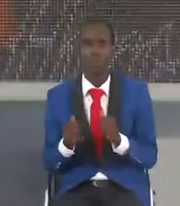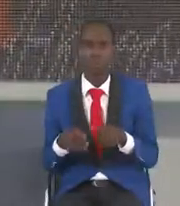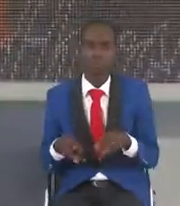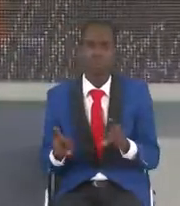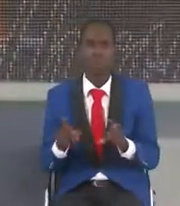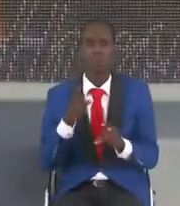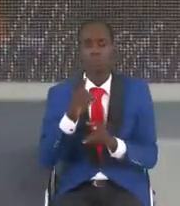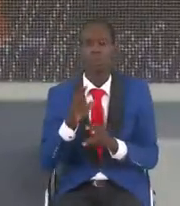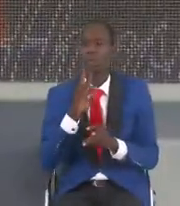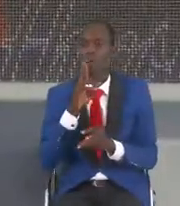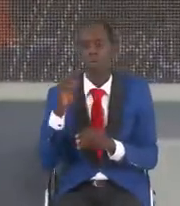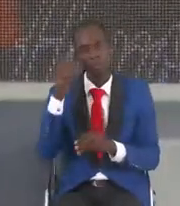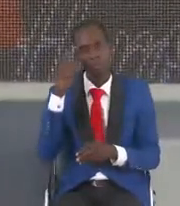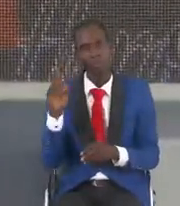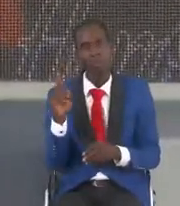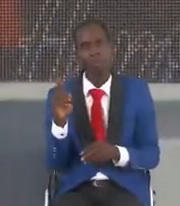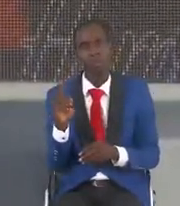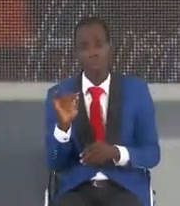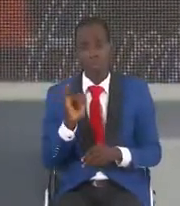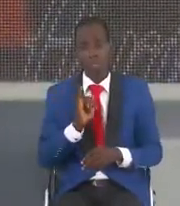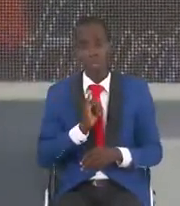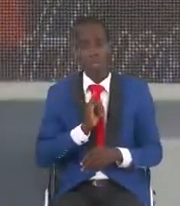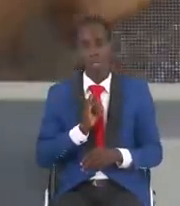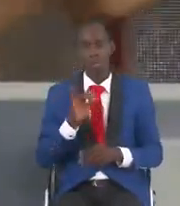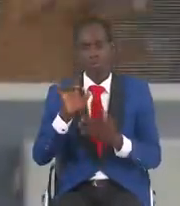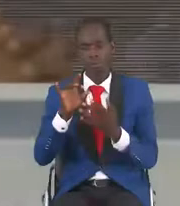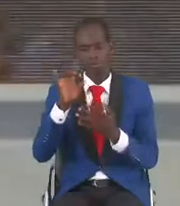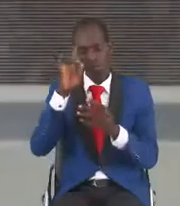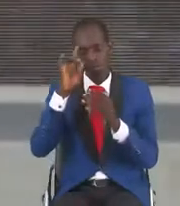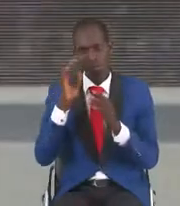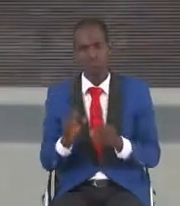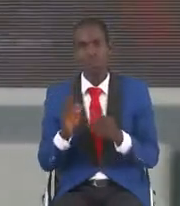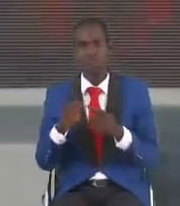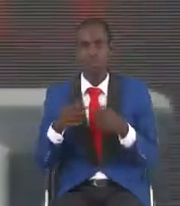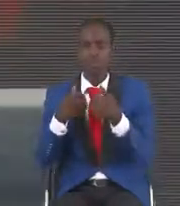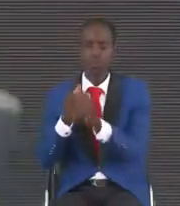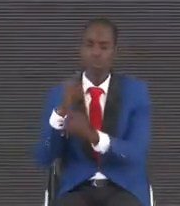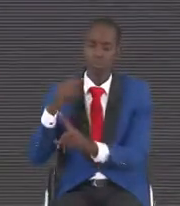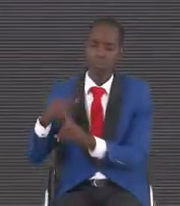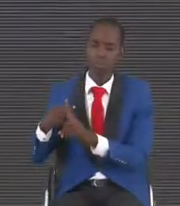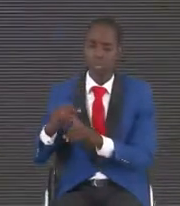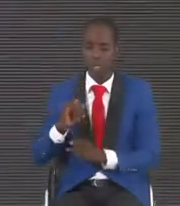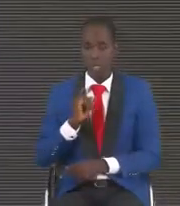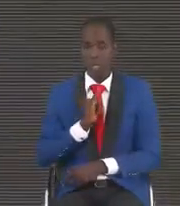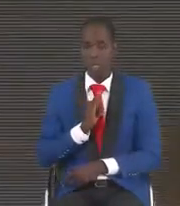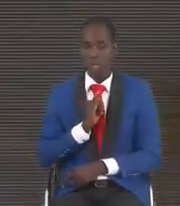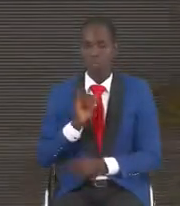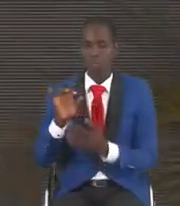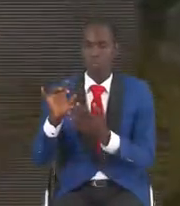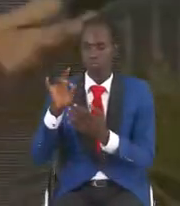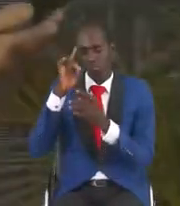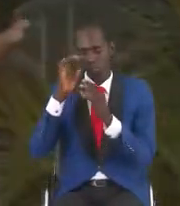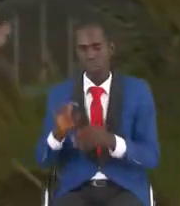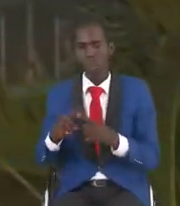belong to. I choose to follow the positive. I choose to follow